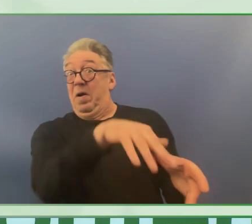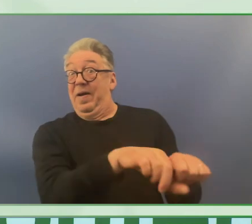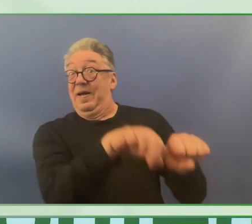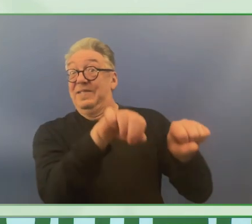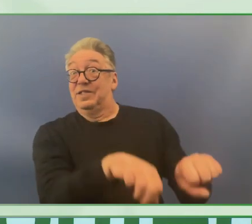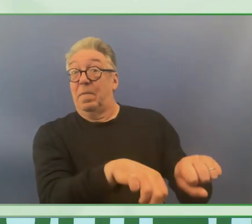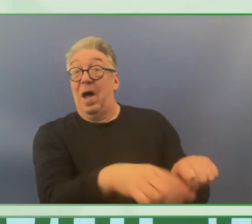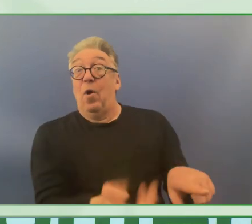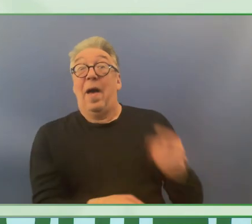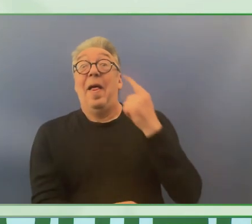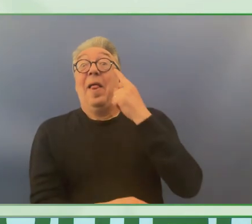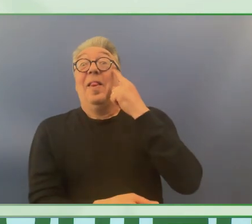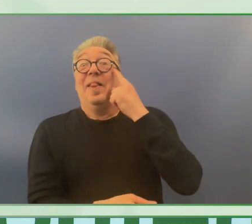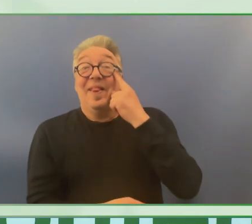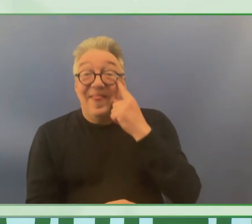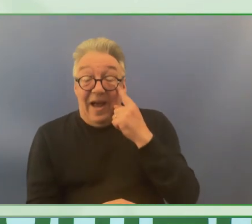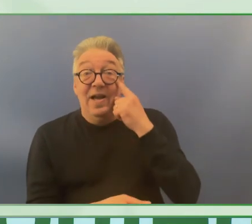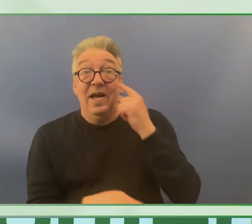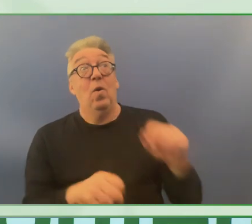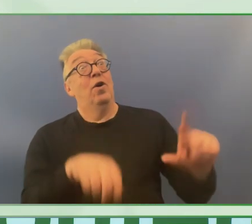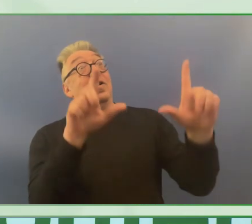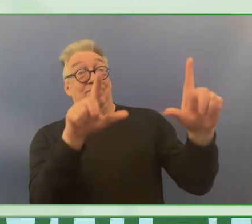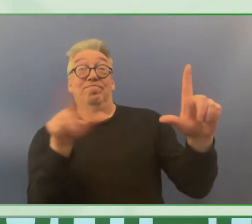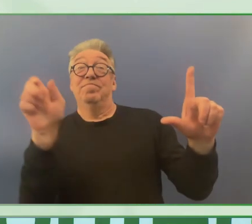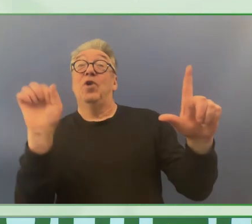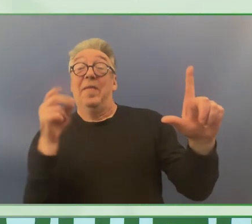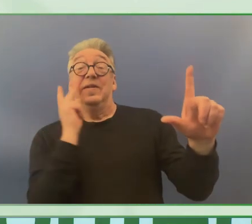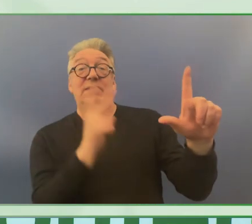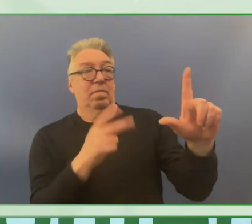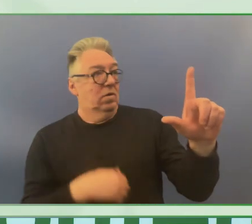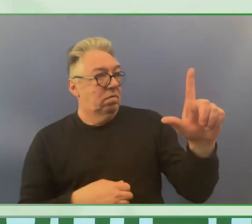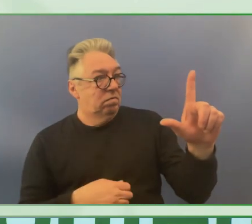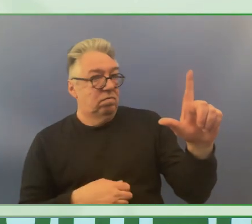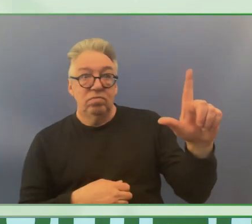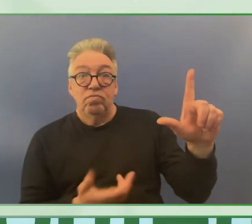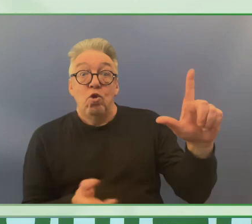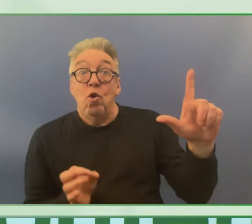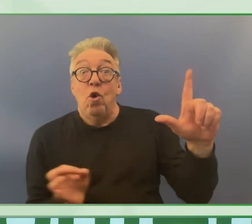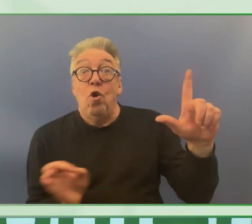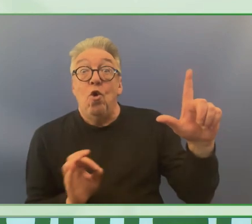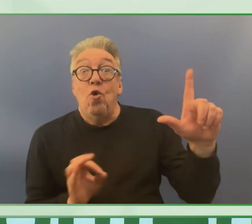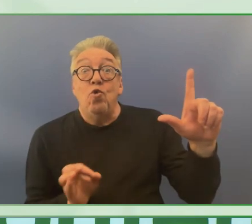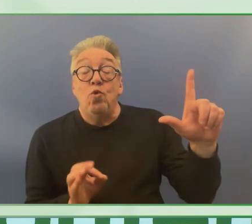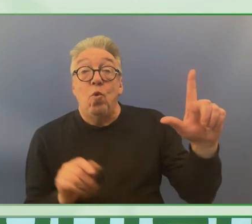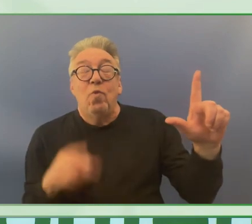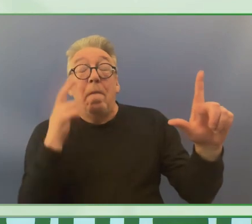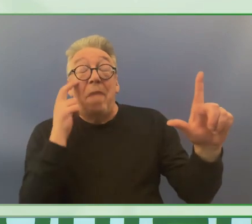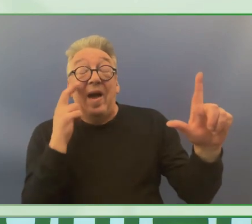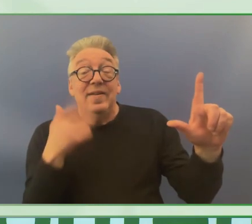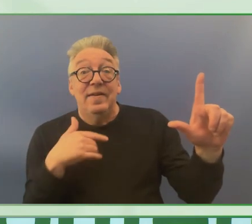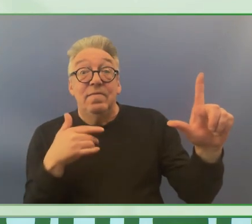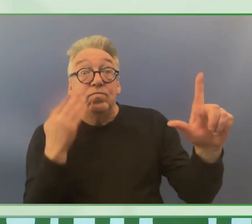a sighted user, but there was no prompt or there was no cue for somebody who was blind. So we said,